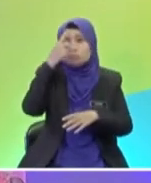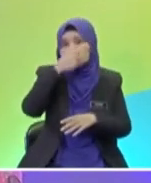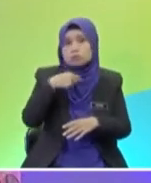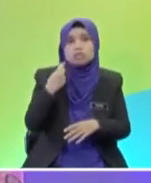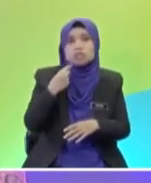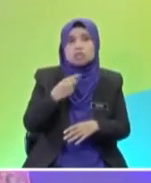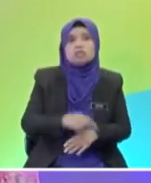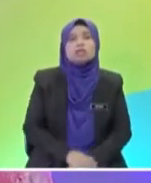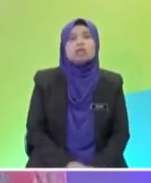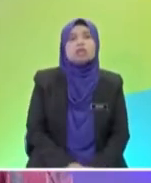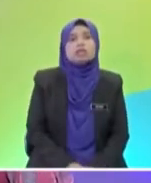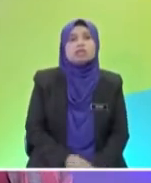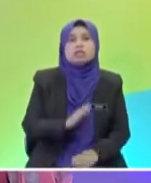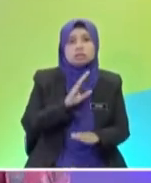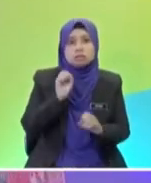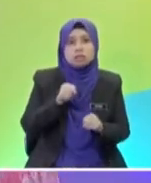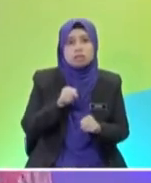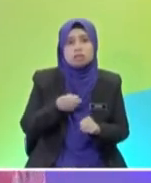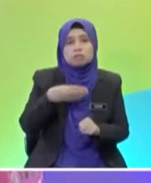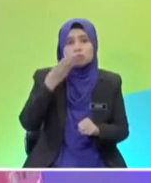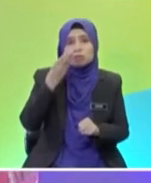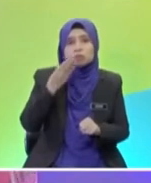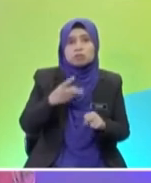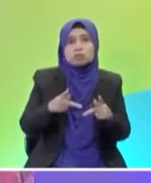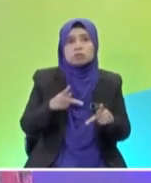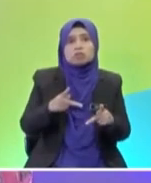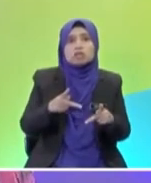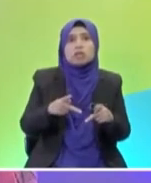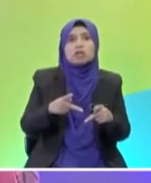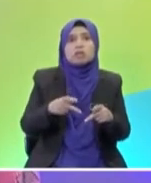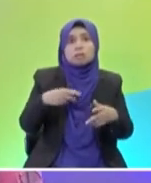smell. Oh, not the plastic not smell. Not the plastic smell. Okay. Whenever the plastic inside the,